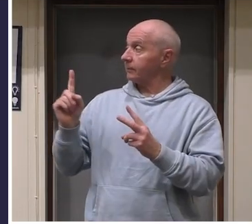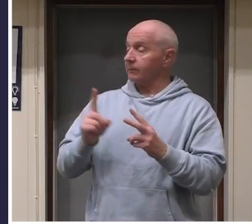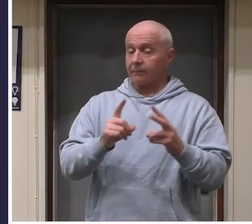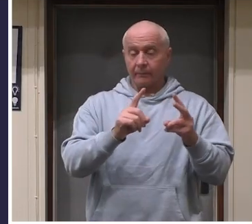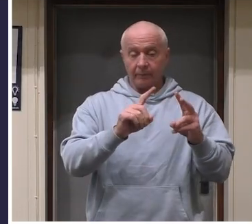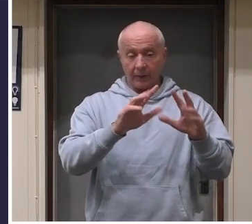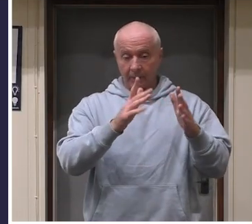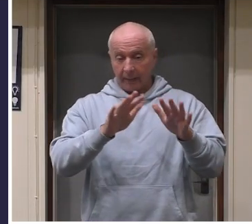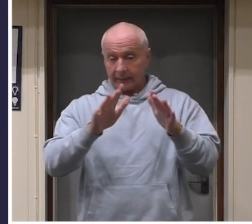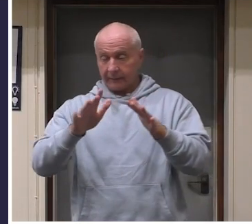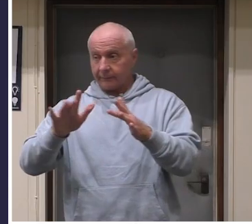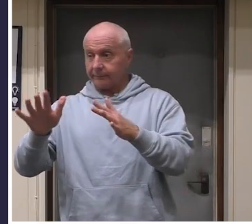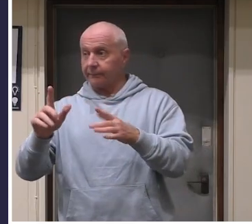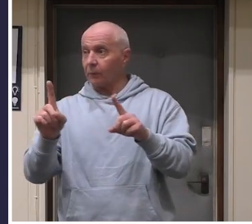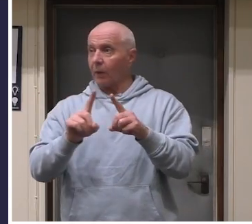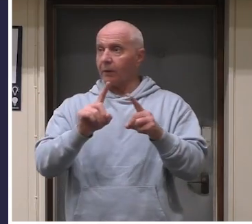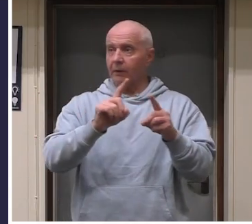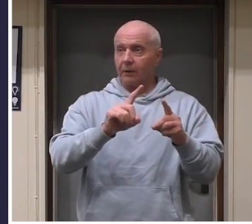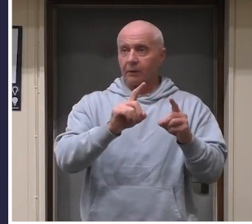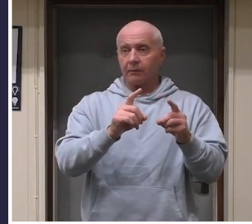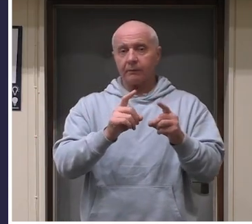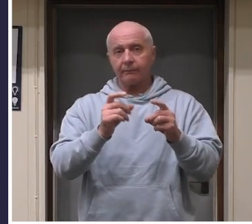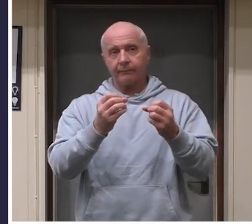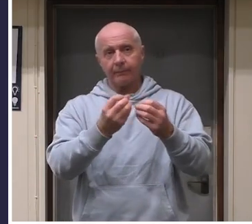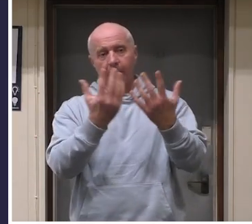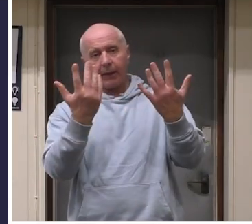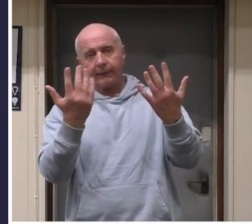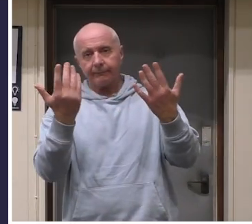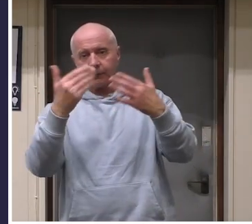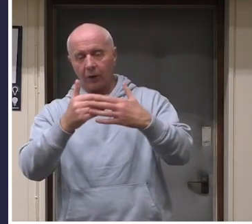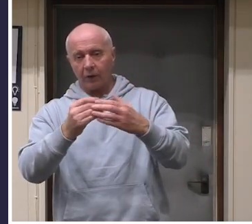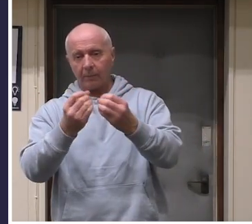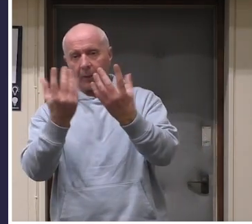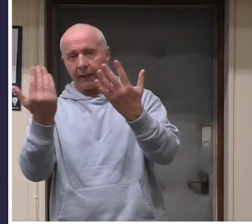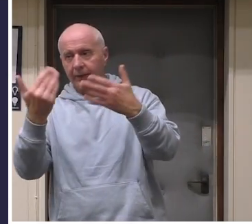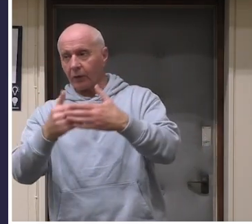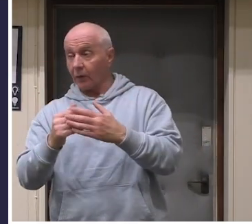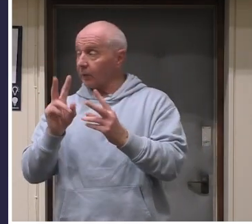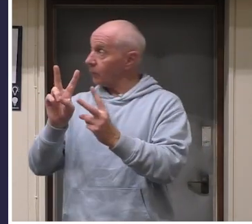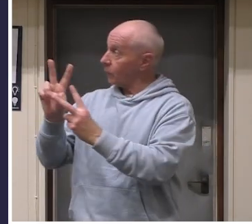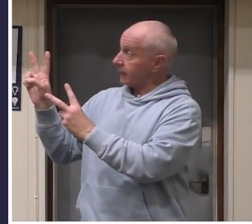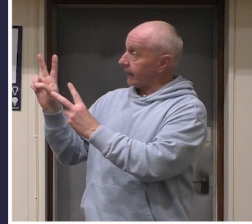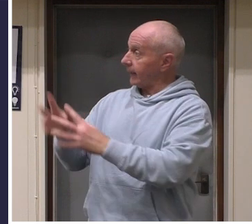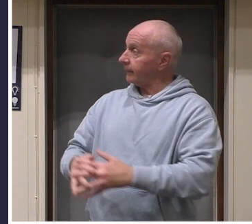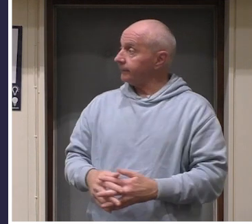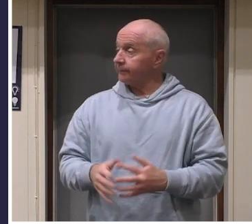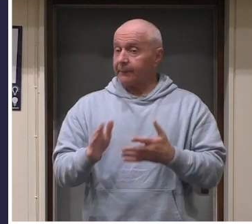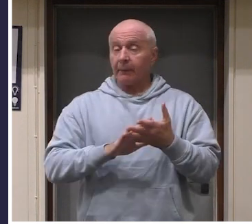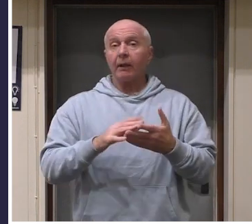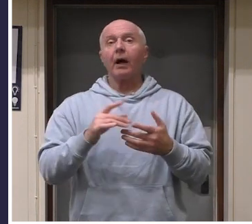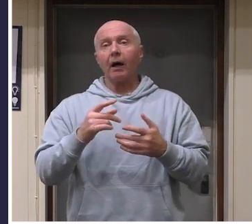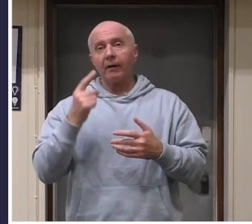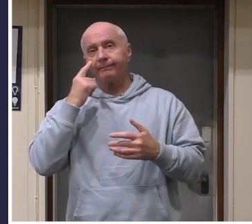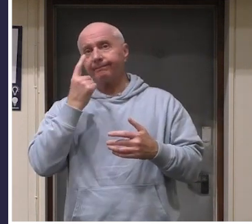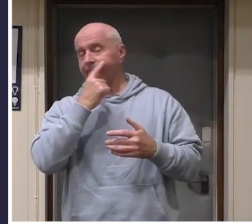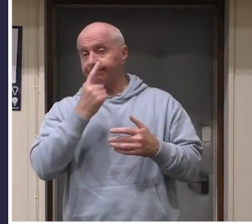pattern is nothing but this alternating bright and dark patches that you see on the screen. And that gave him conclusive evidence